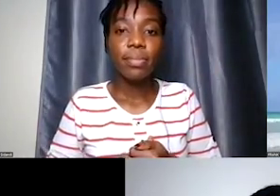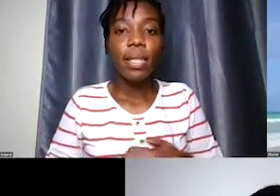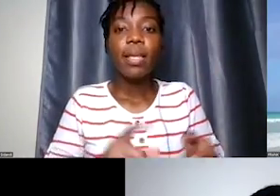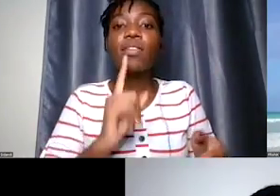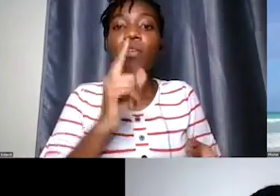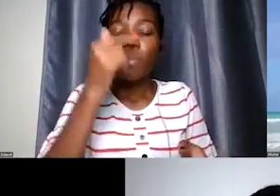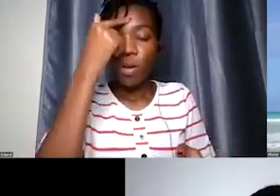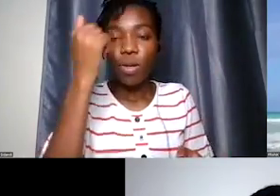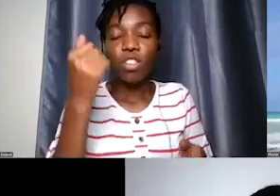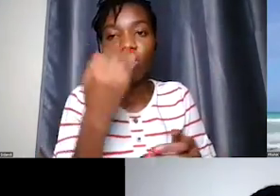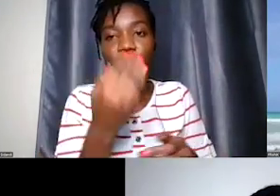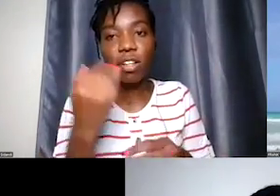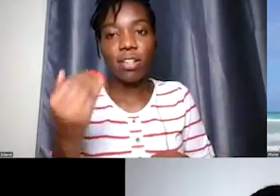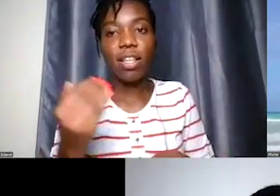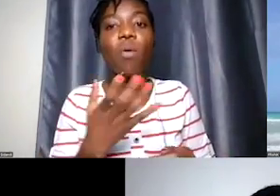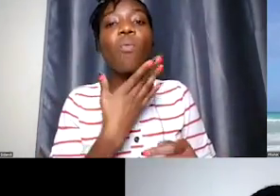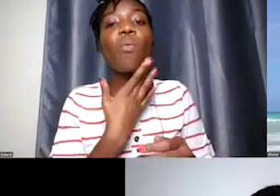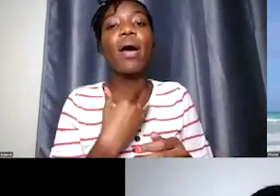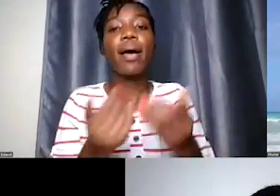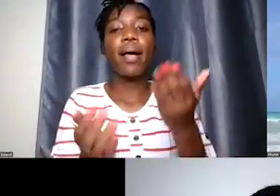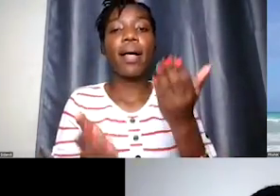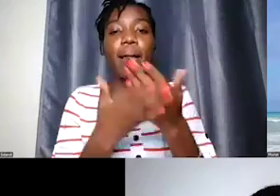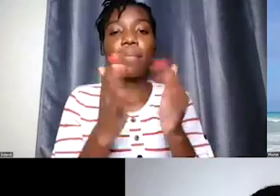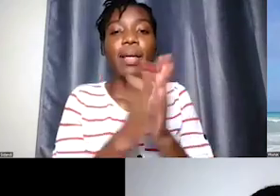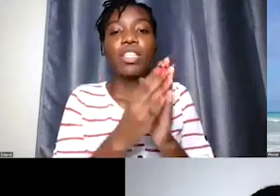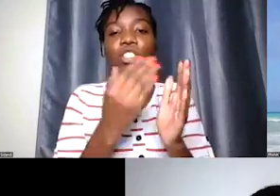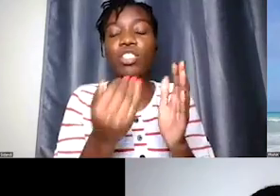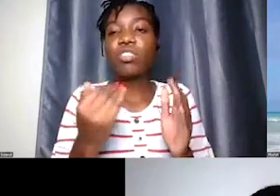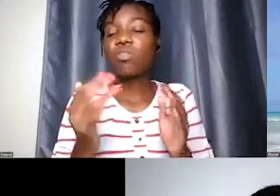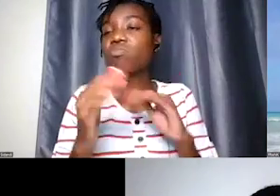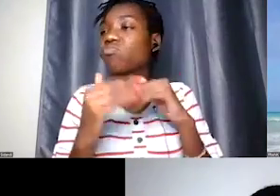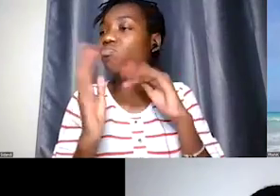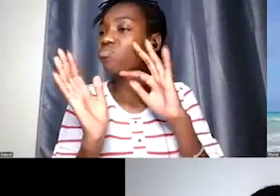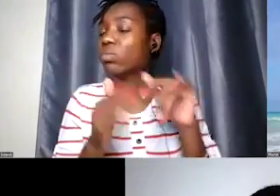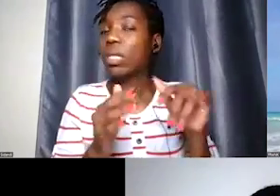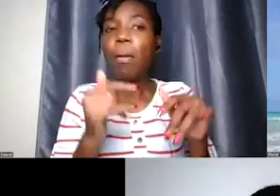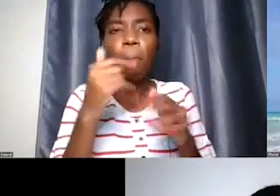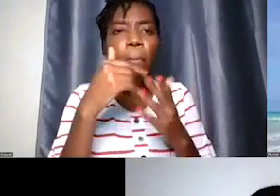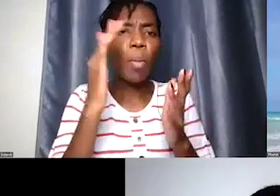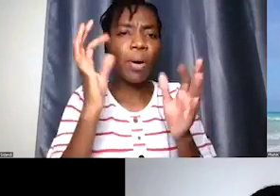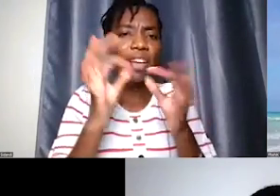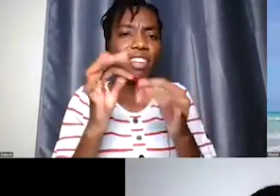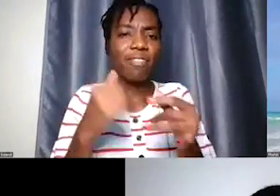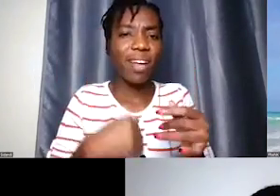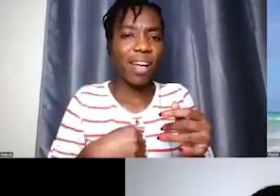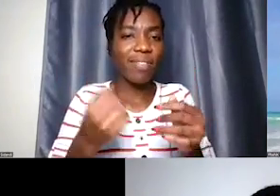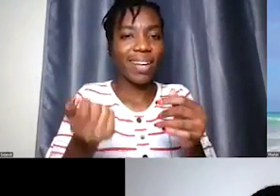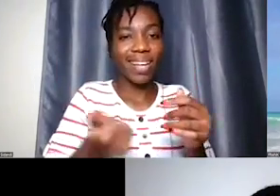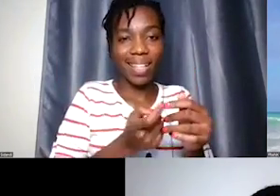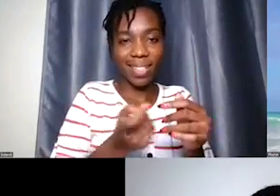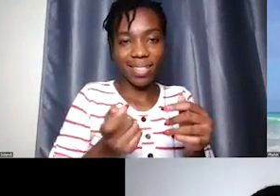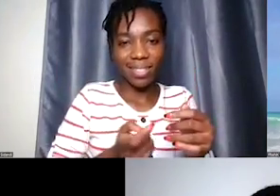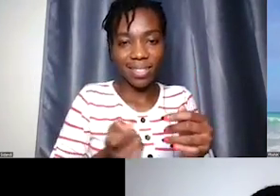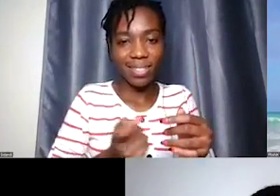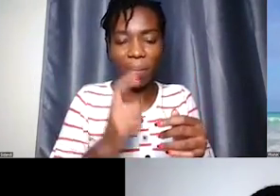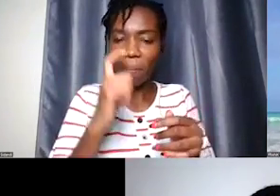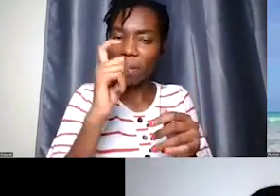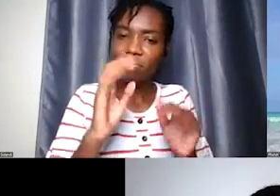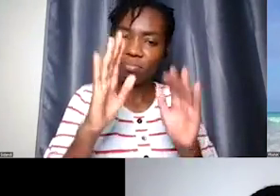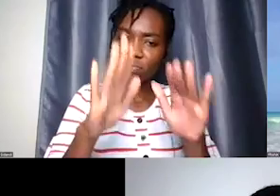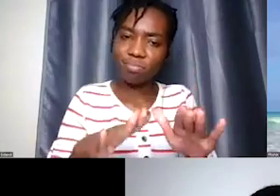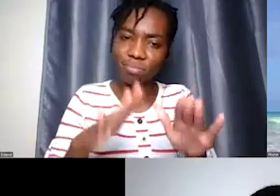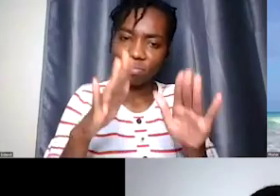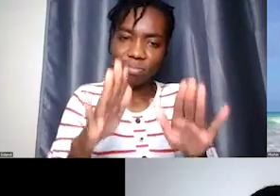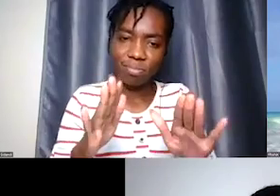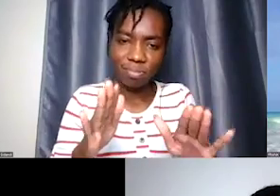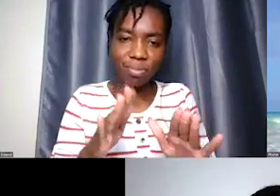help, and because if the children are left, and especially if you have girls, you have to be very careful, because if another person comes